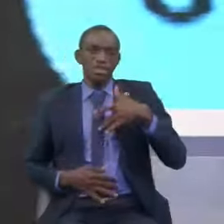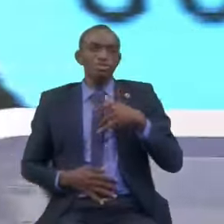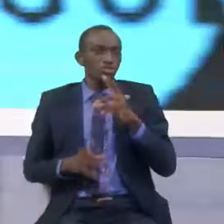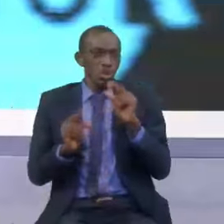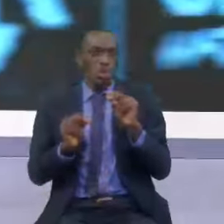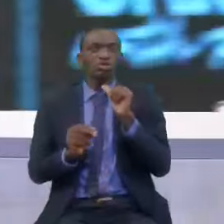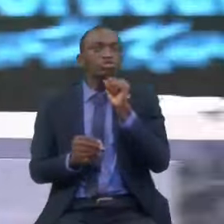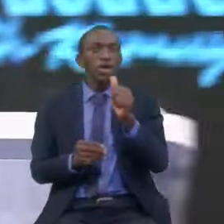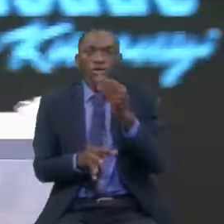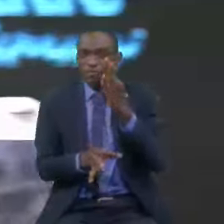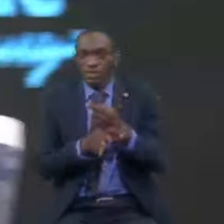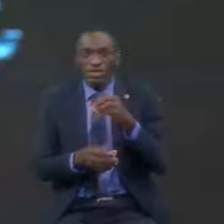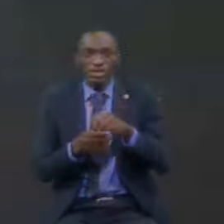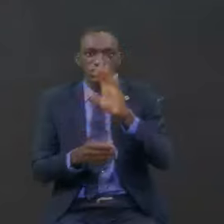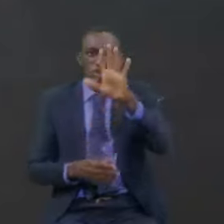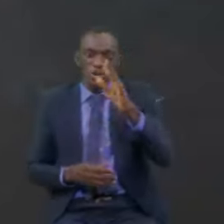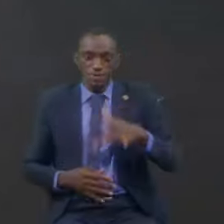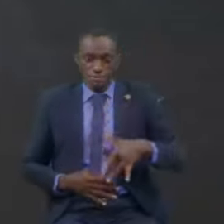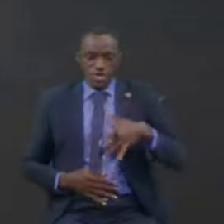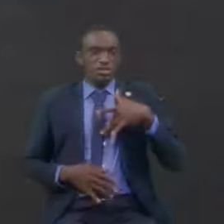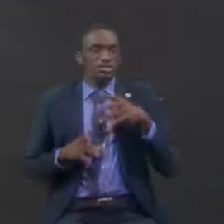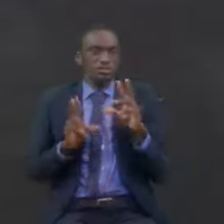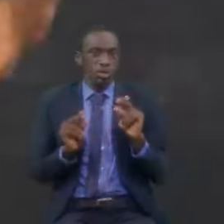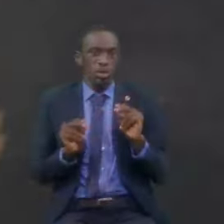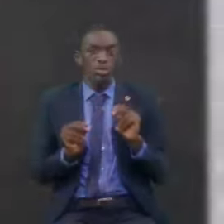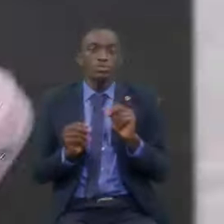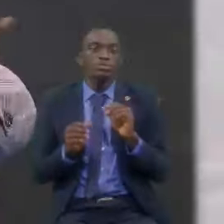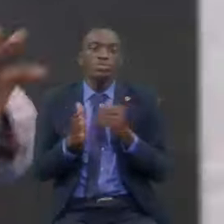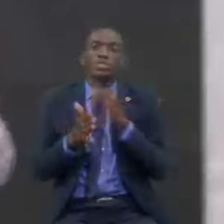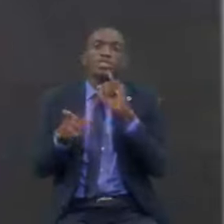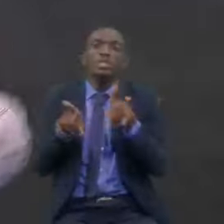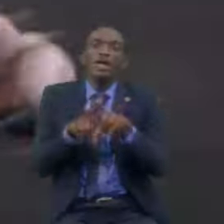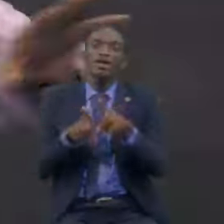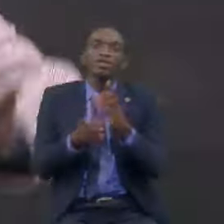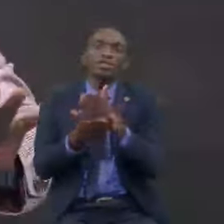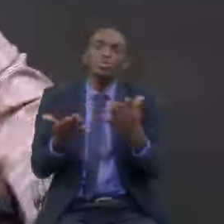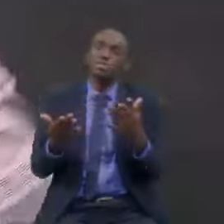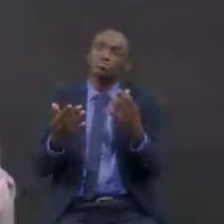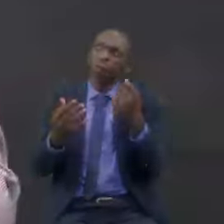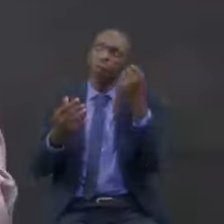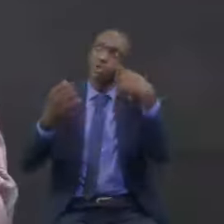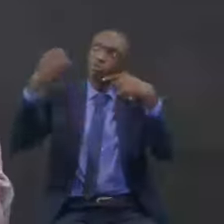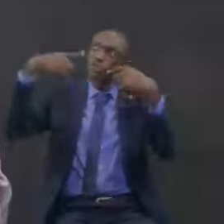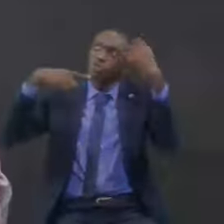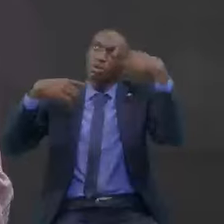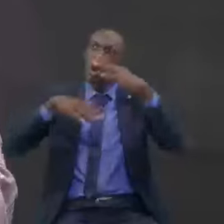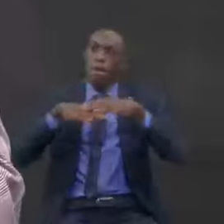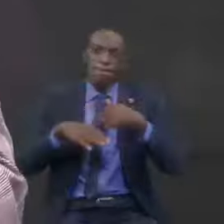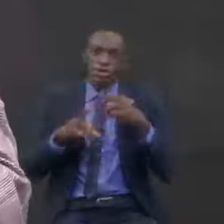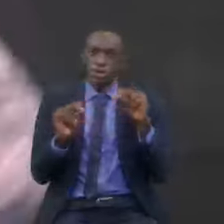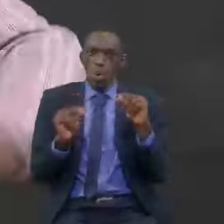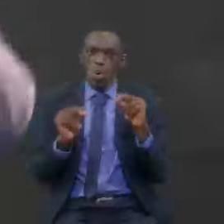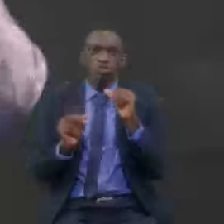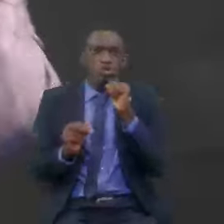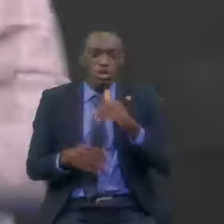not faith in you, it's like something dripping on me, not faith in human